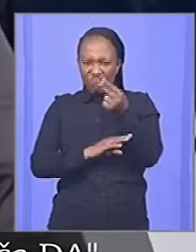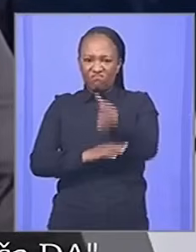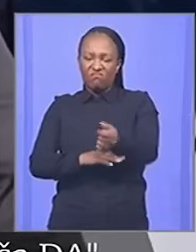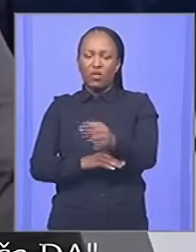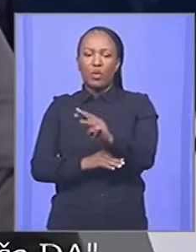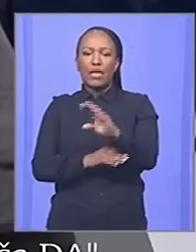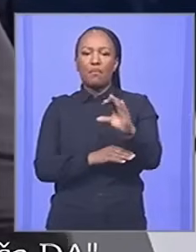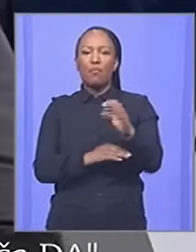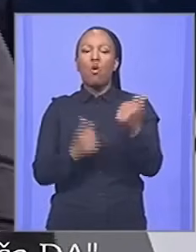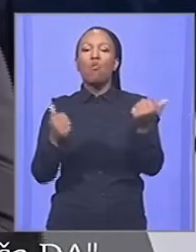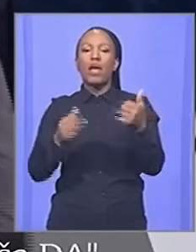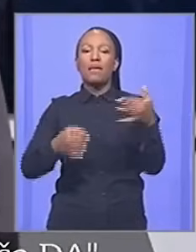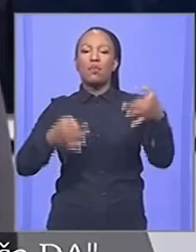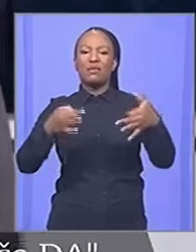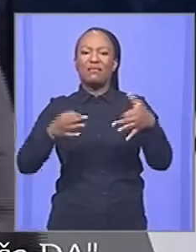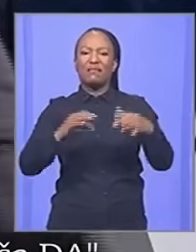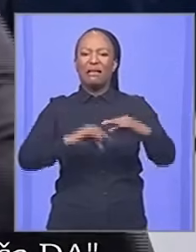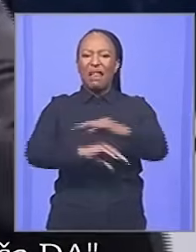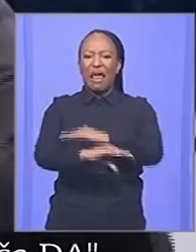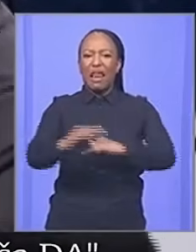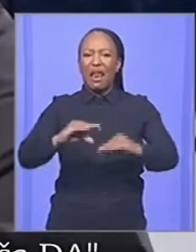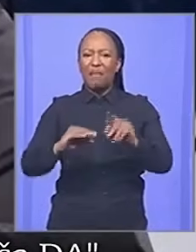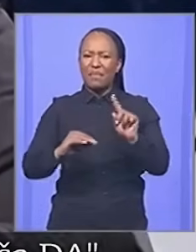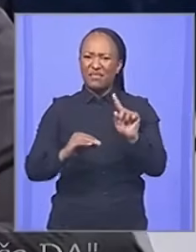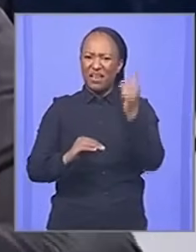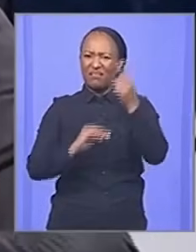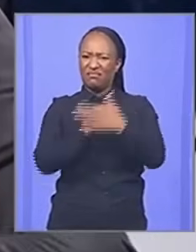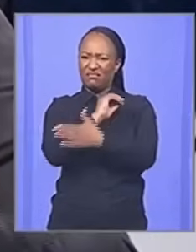playing politics instead of putting the country first.